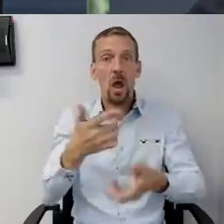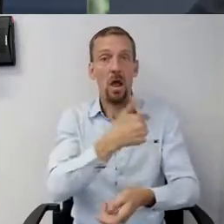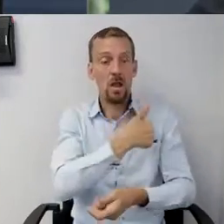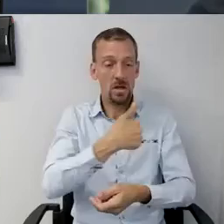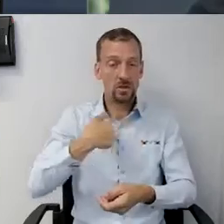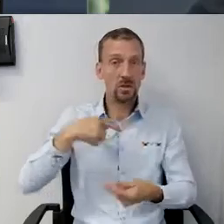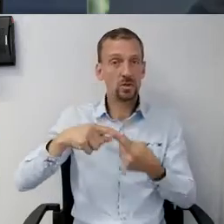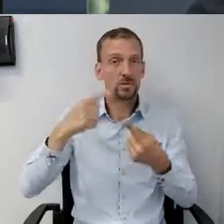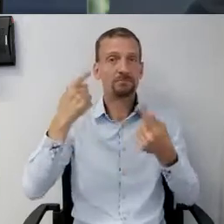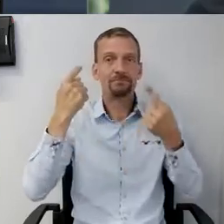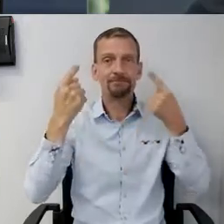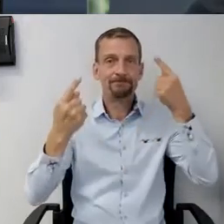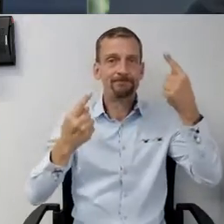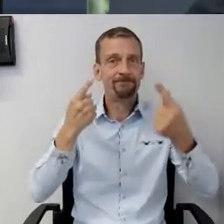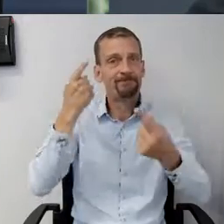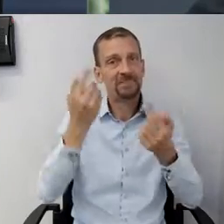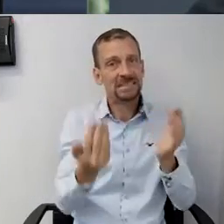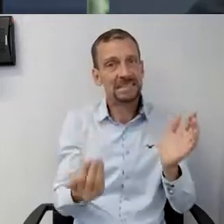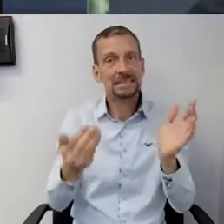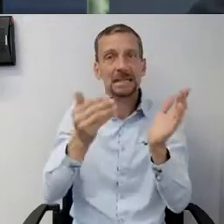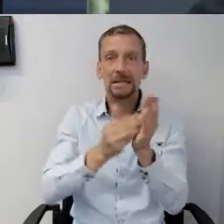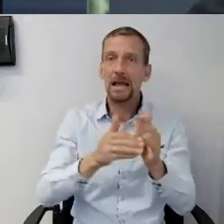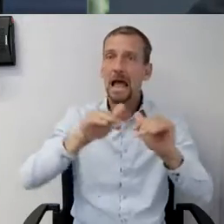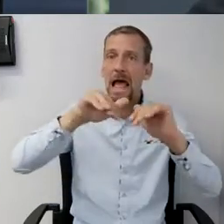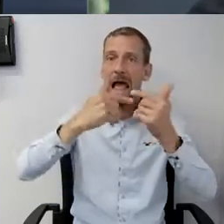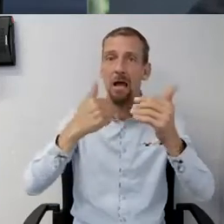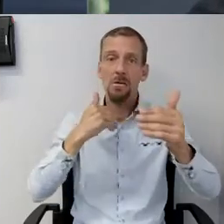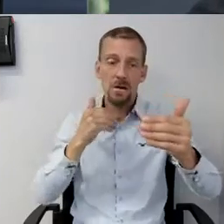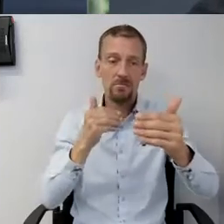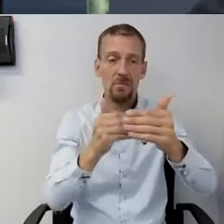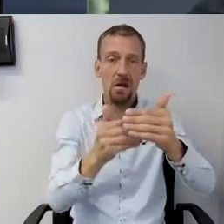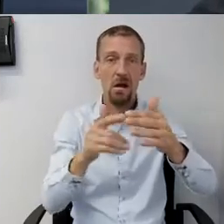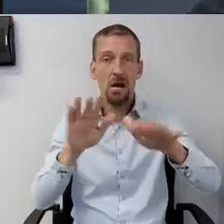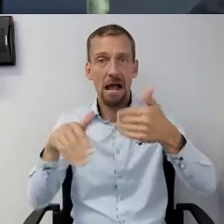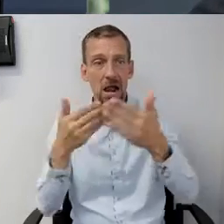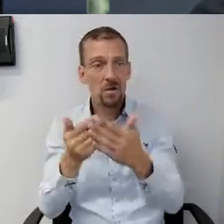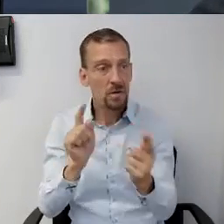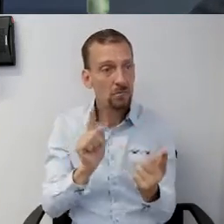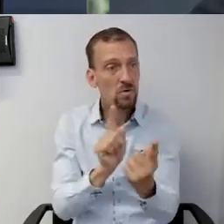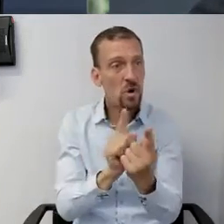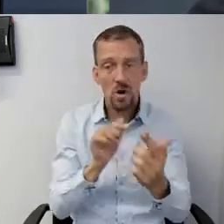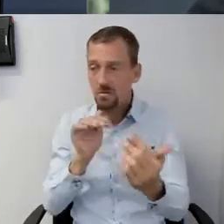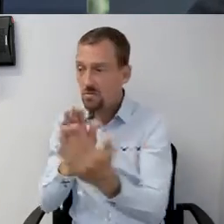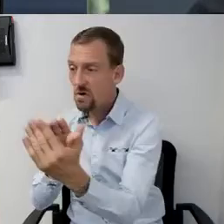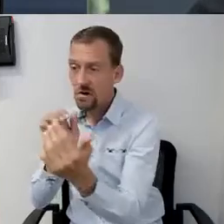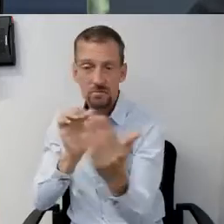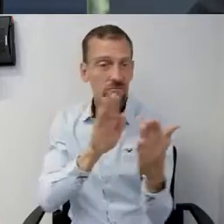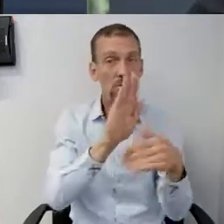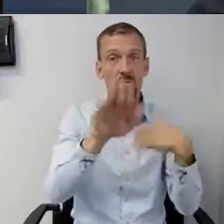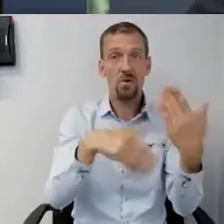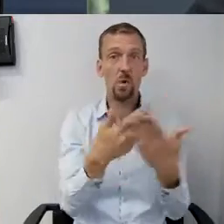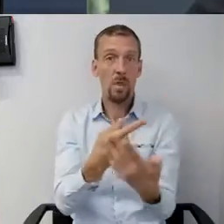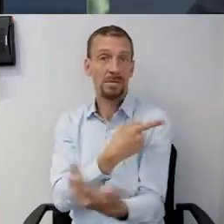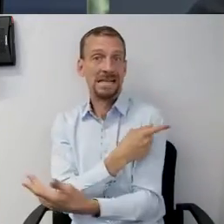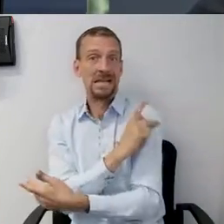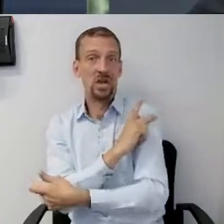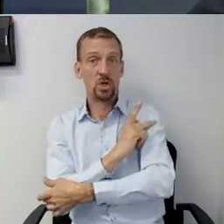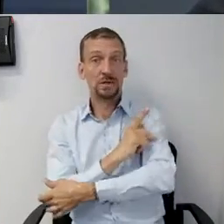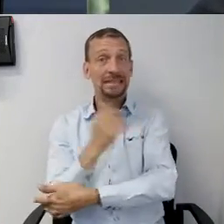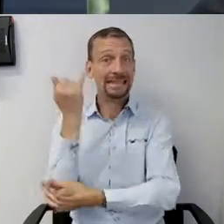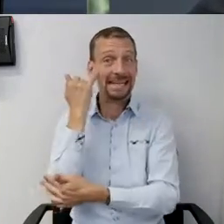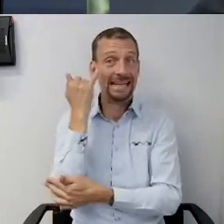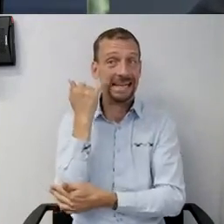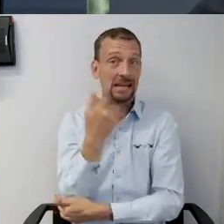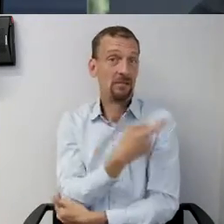just rethink how we approach all patients, and do we get to the point that any patient that's admitted to